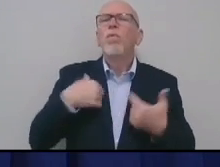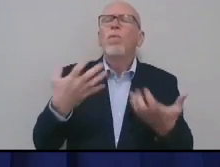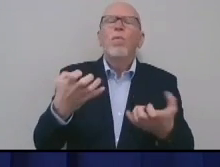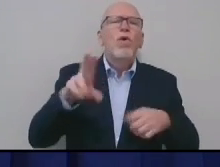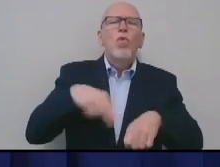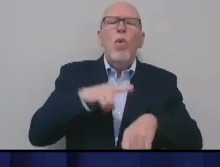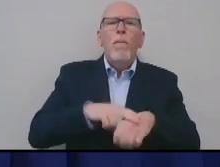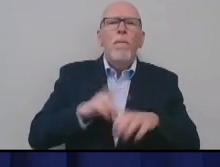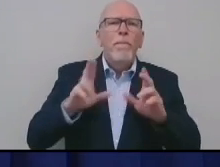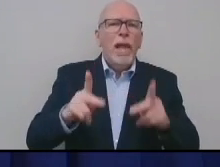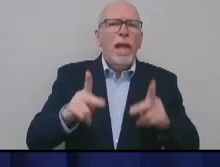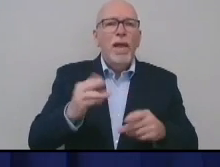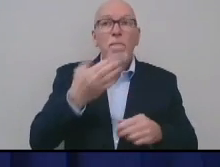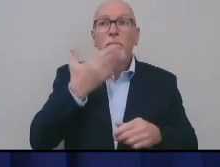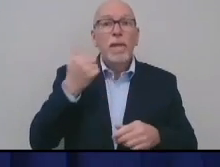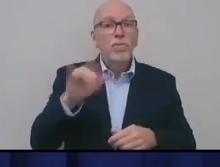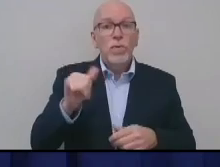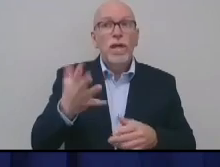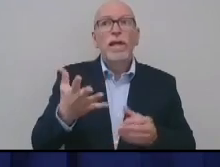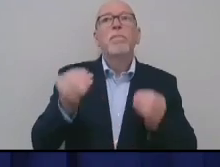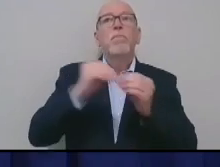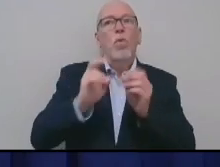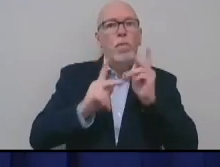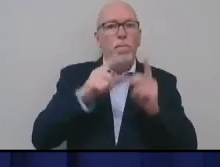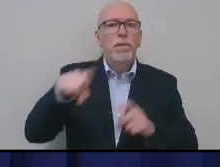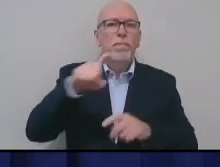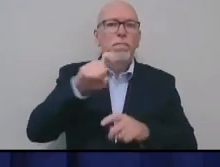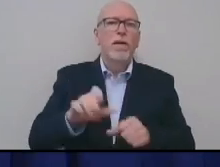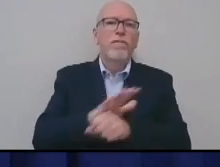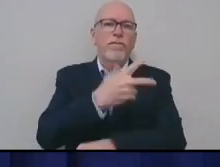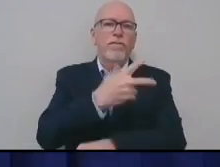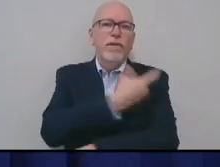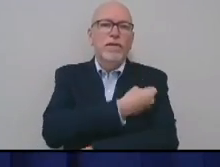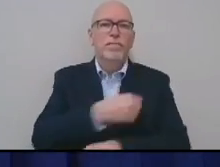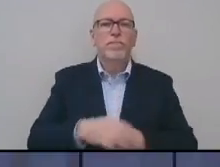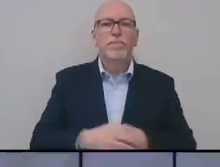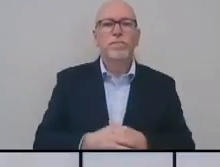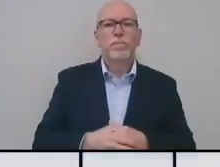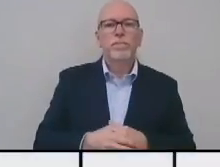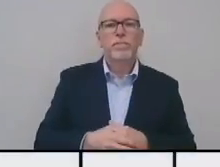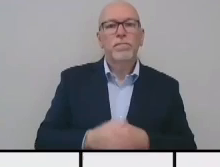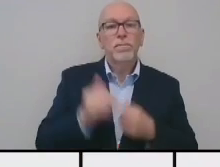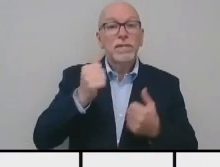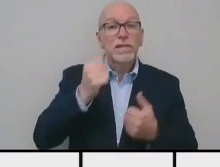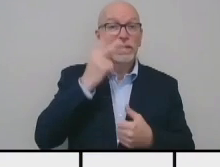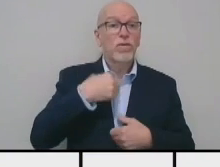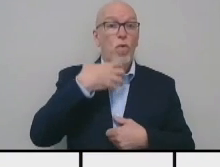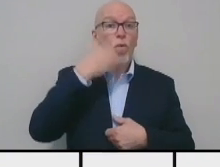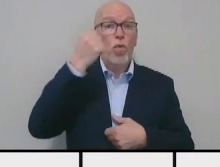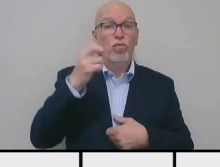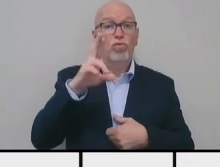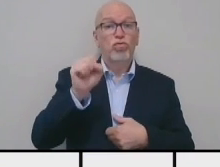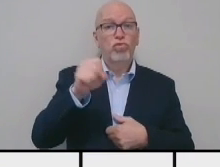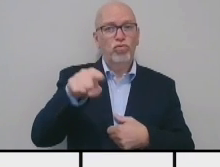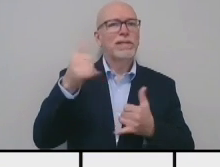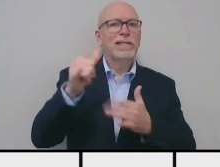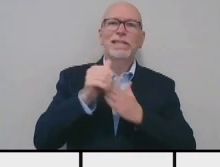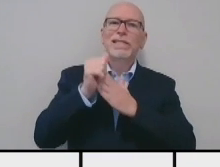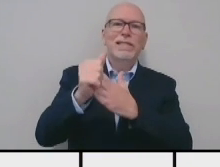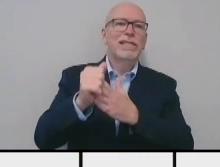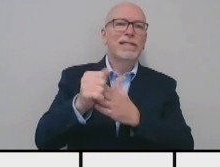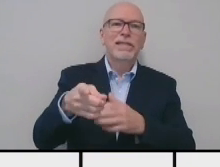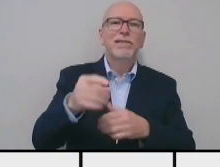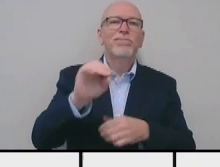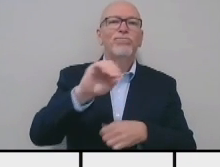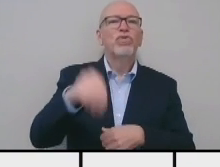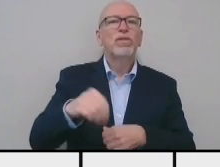to increase the number of people who are fully vaccinated. As you can see, our older Hoosiers are still leading the way in the percentage of